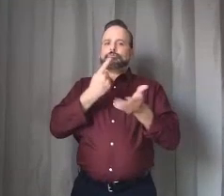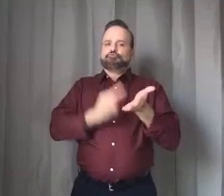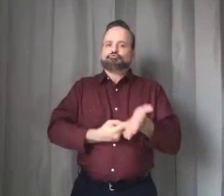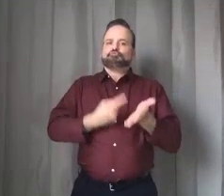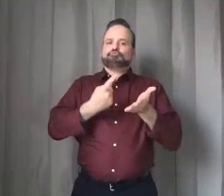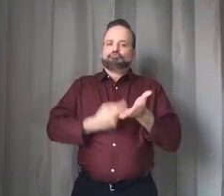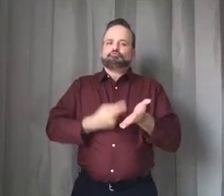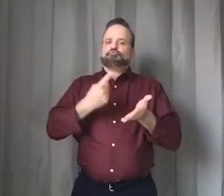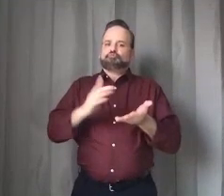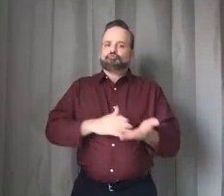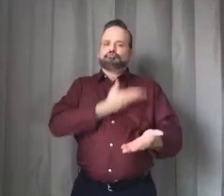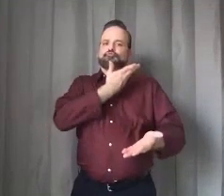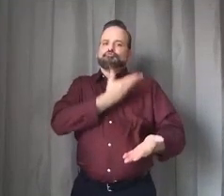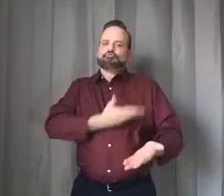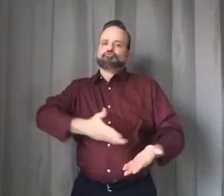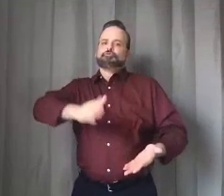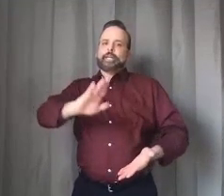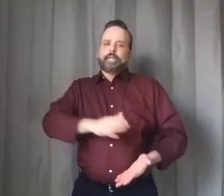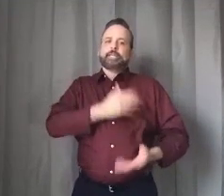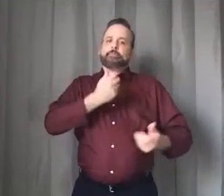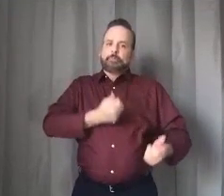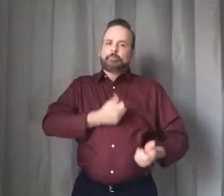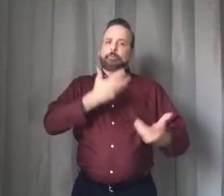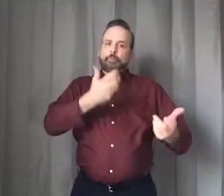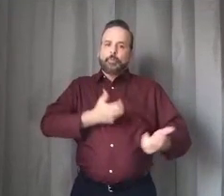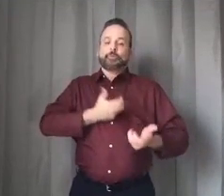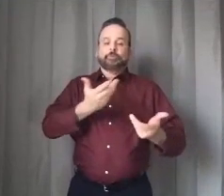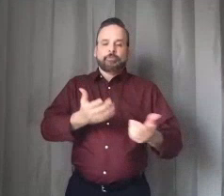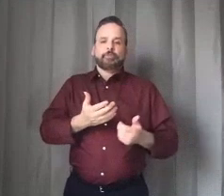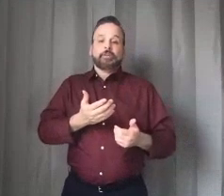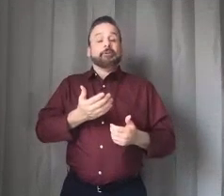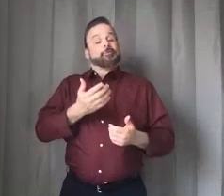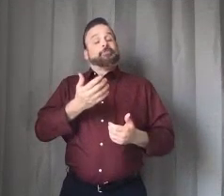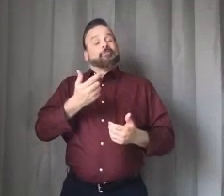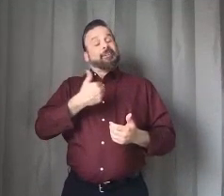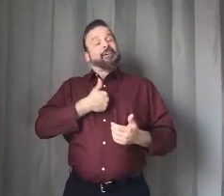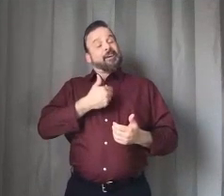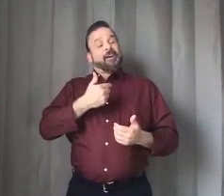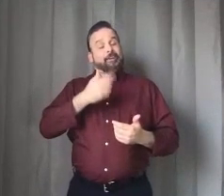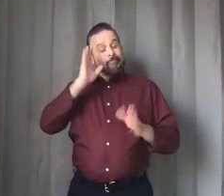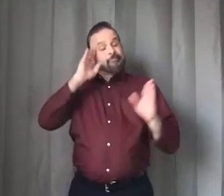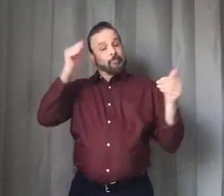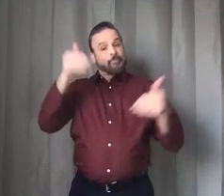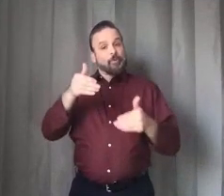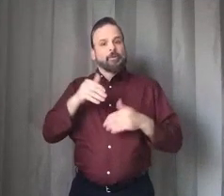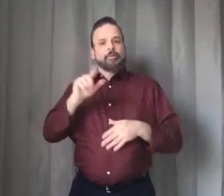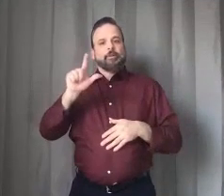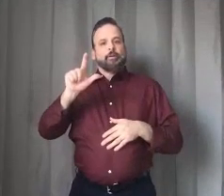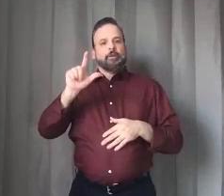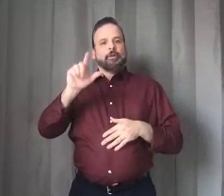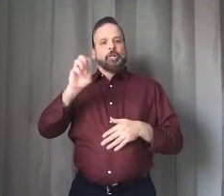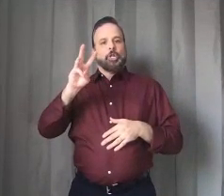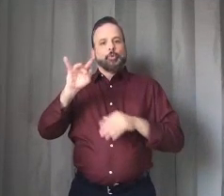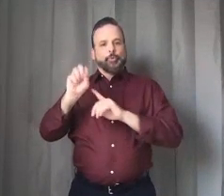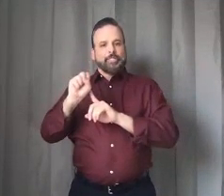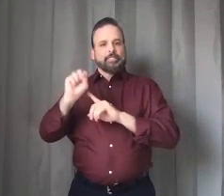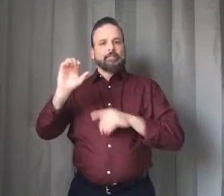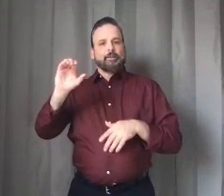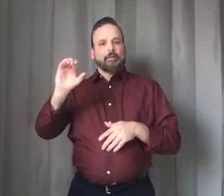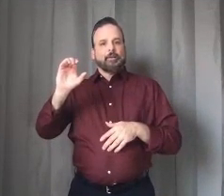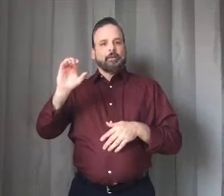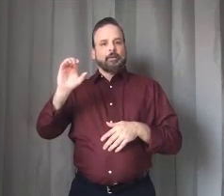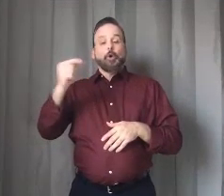the thing that I'm most concerned with in poetry. Mm-hmm. And then Lewis Gluck is also